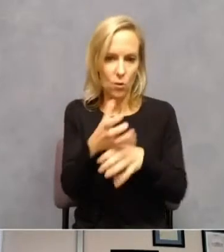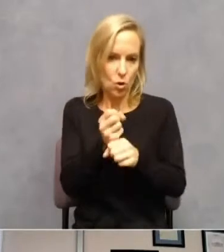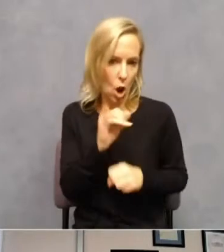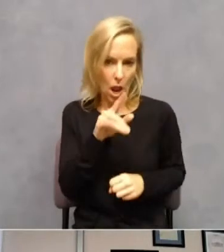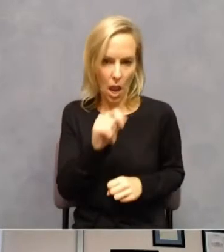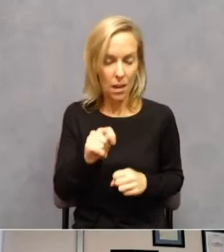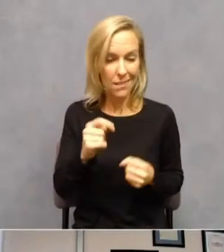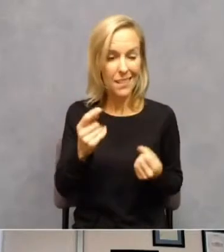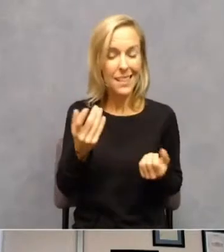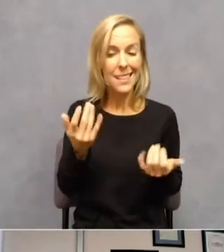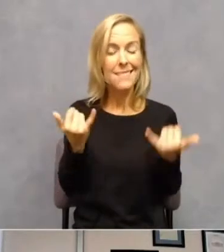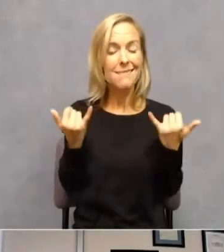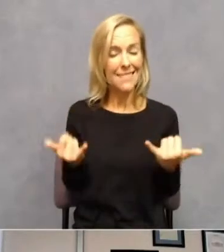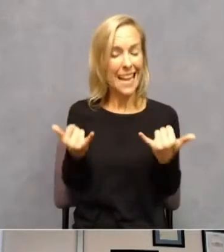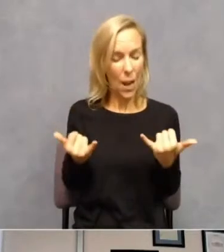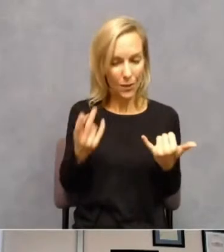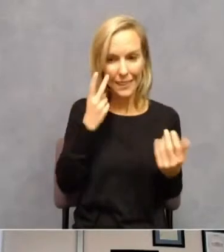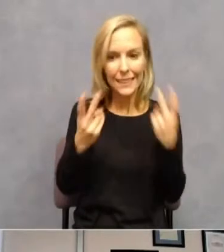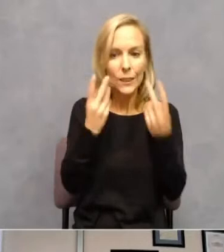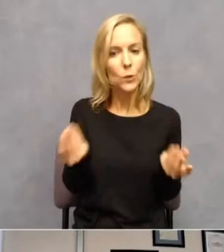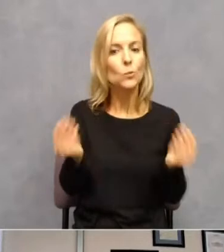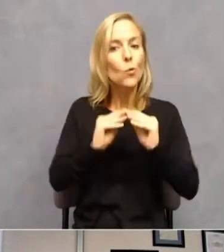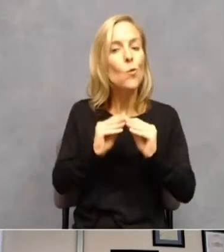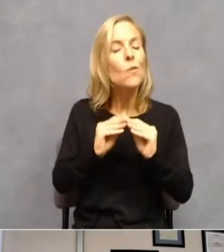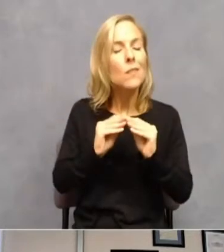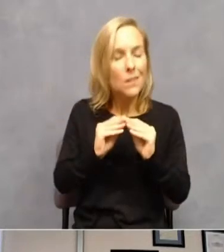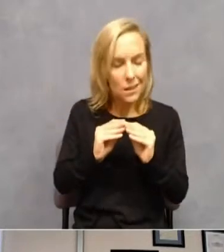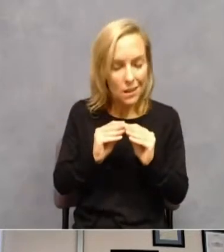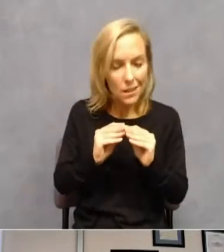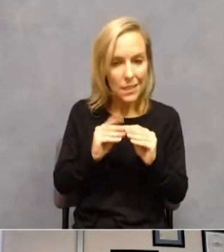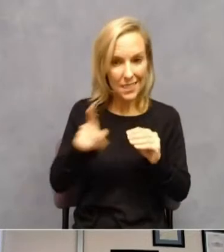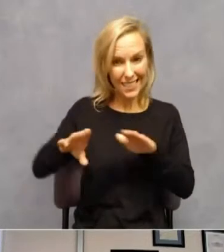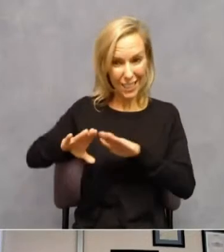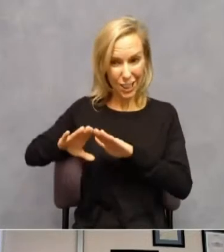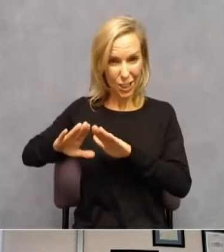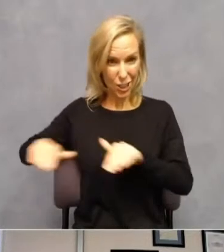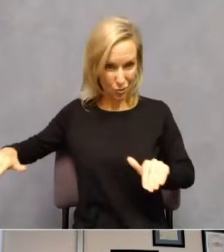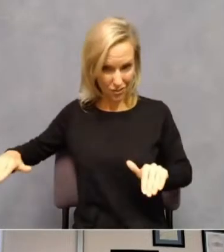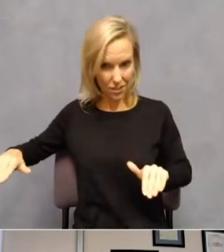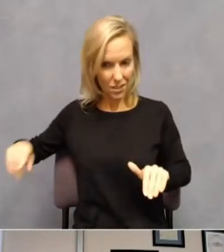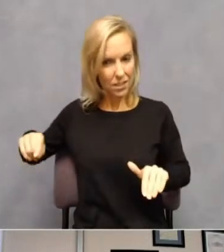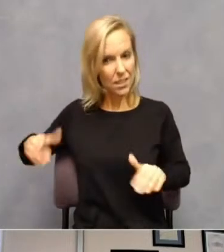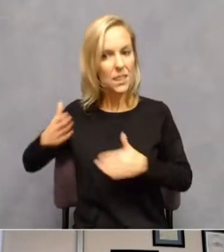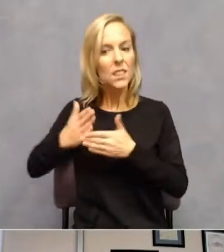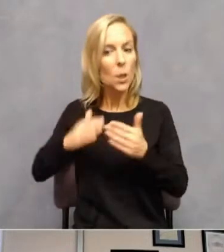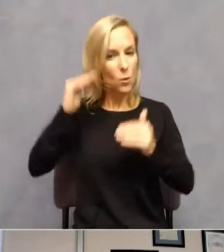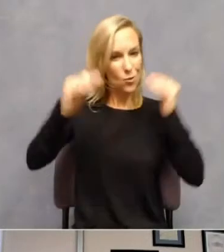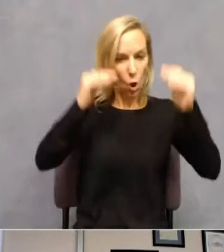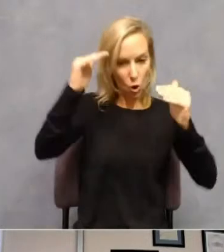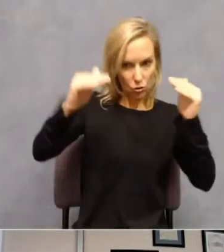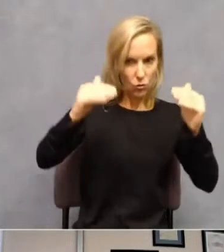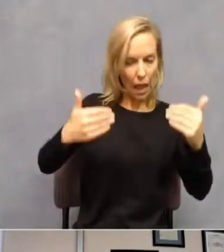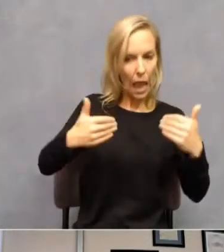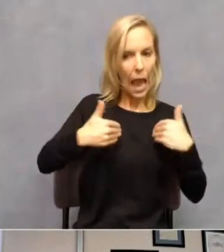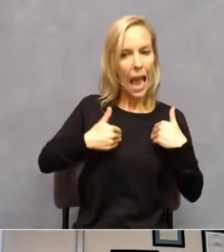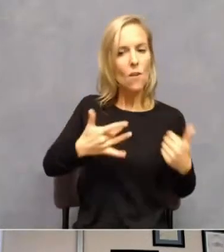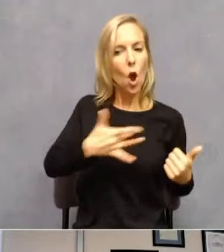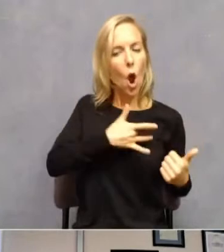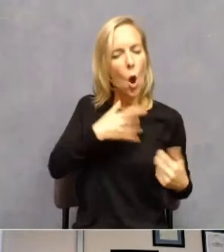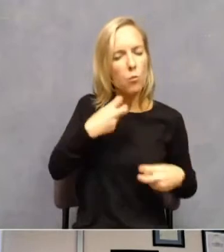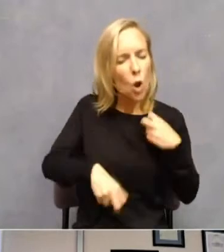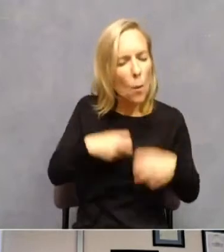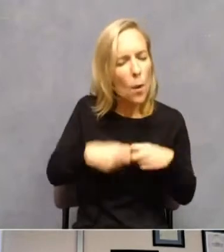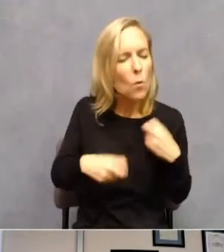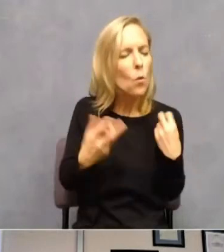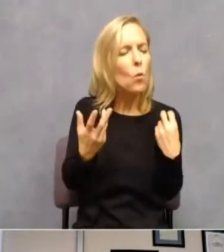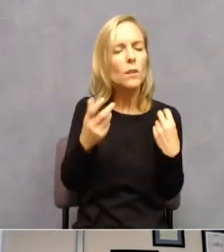wily than that, because what we've seen in some of the children and probably some of the adults who have prolonged heart problems, or maybe this